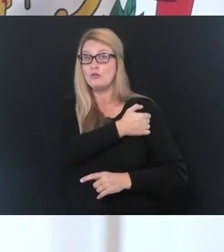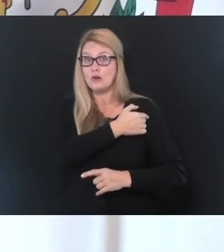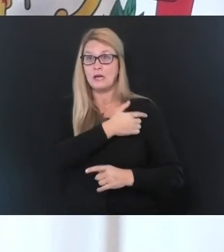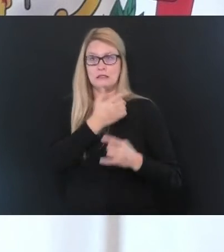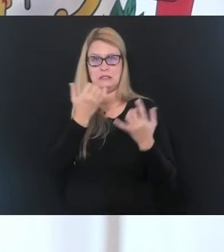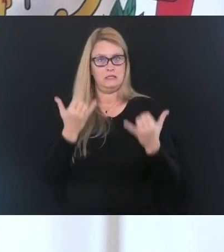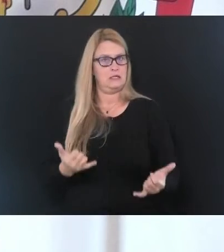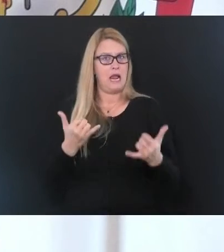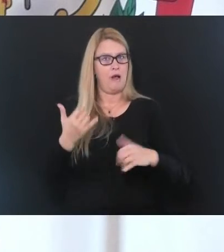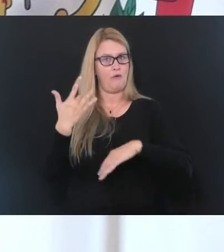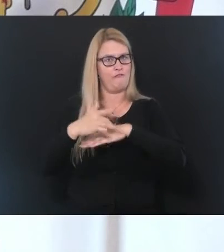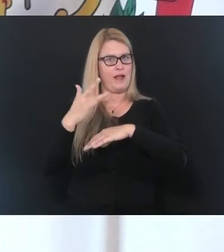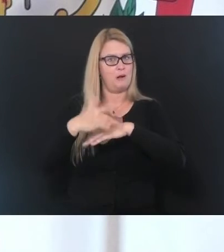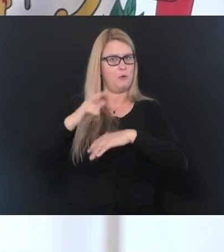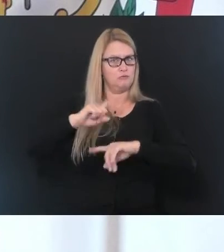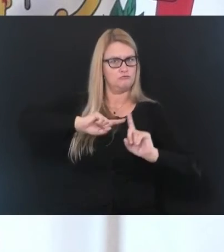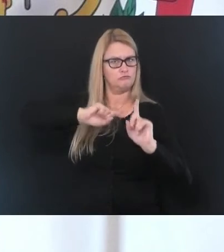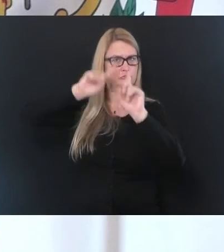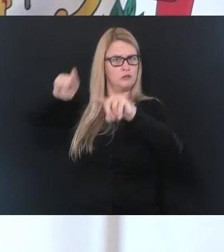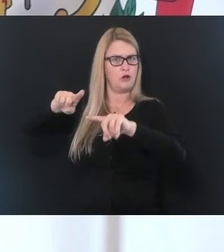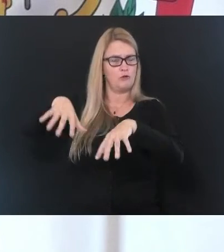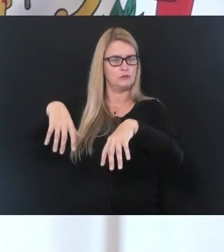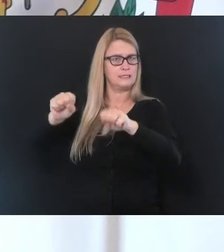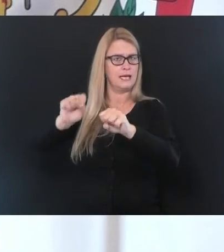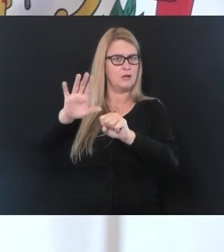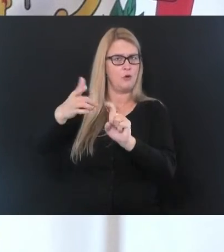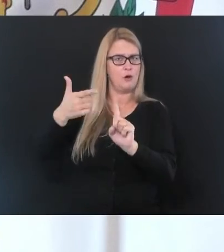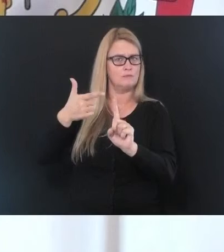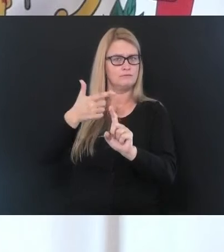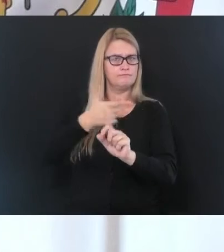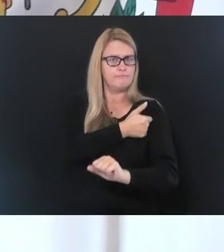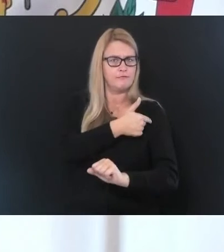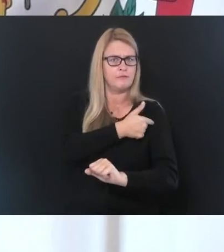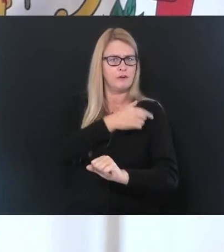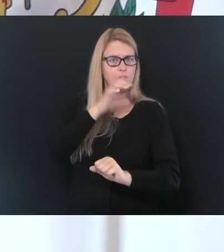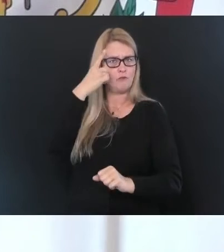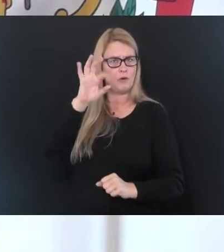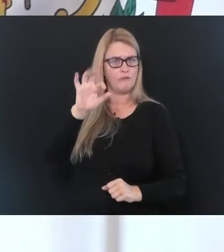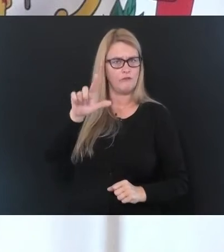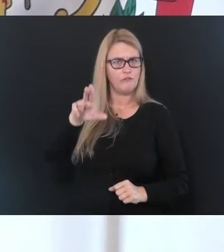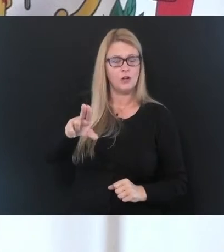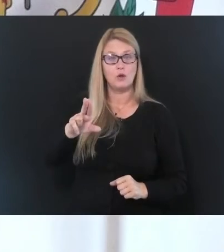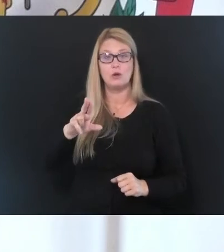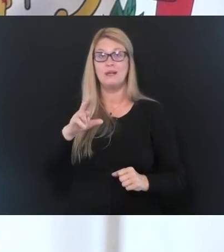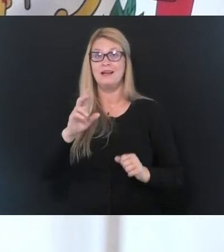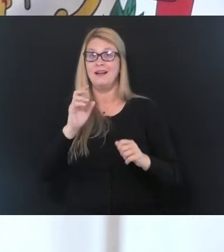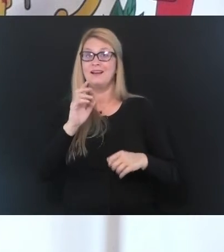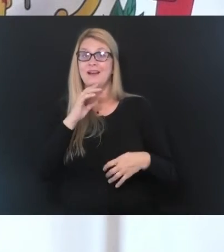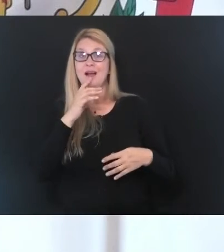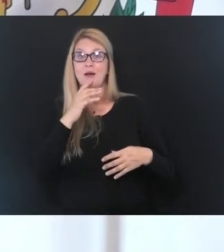with us right now. Please consider taking that and giving blood and plasma. It's just,